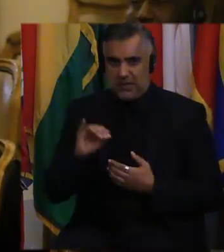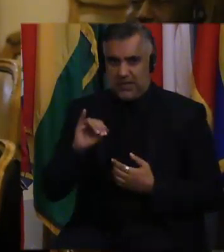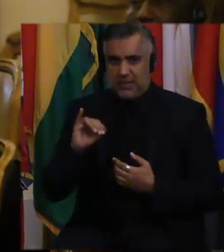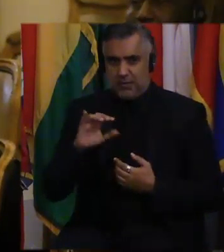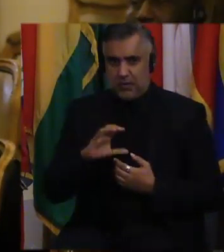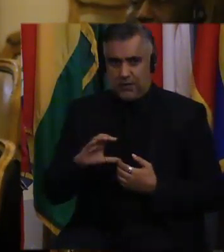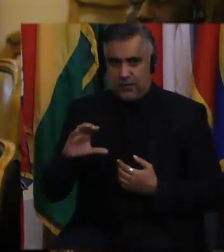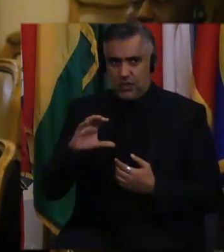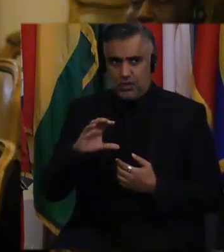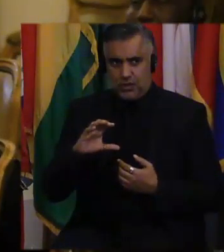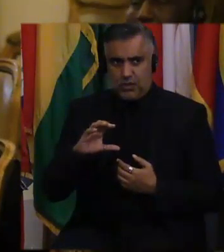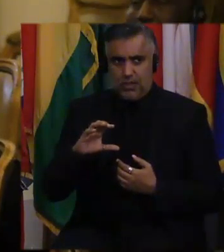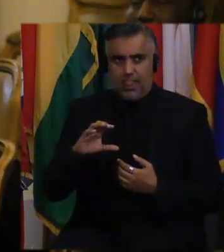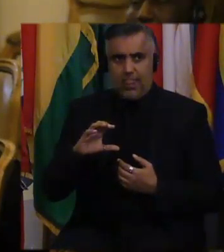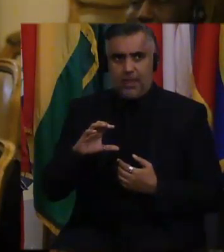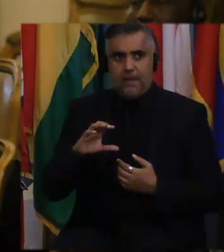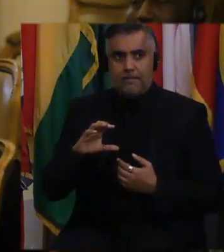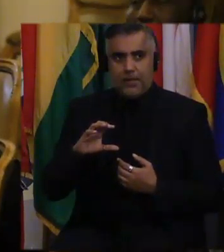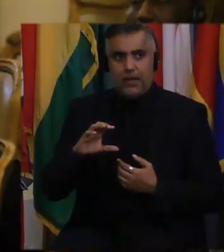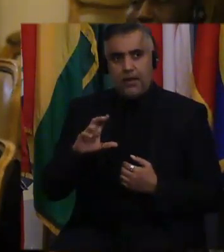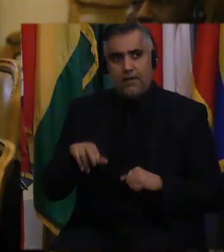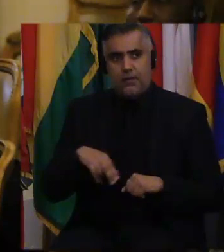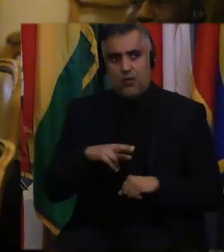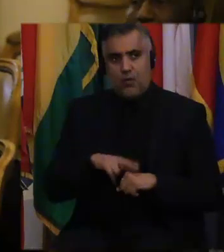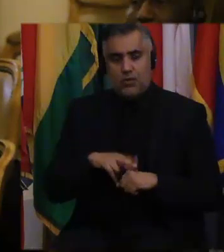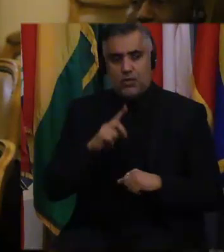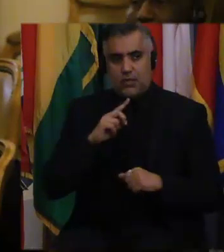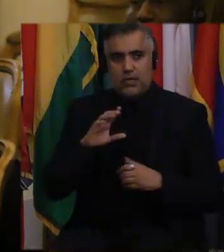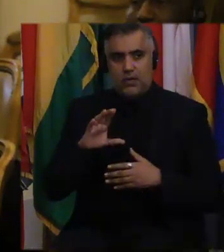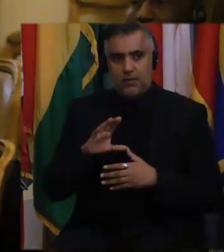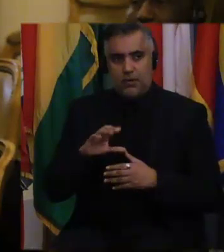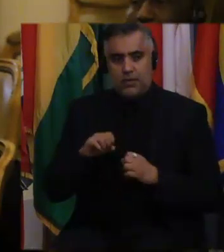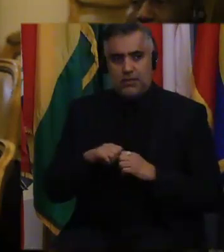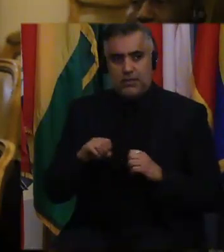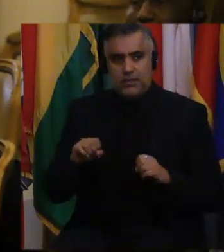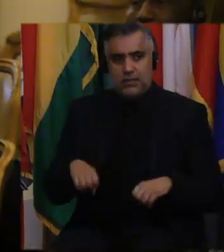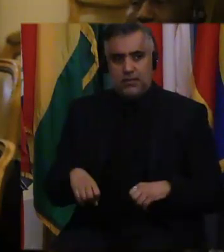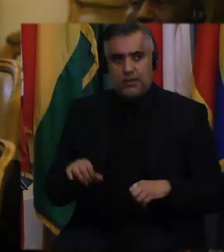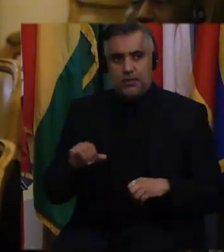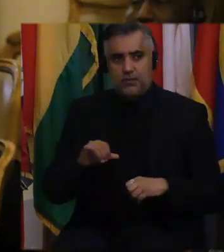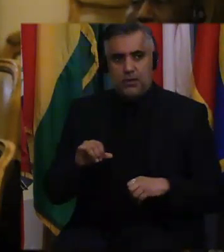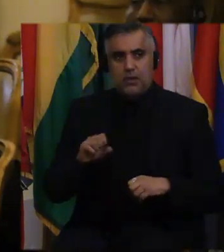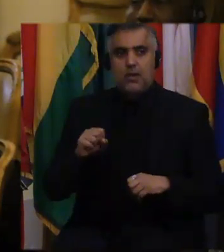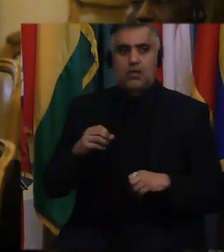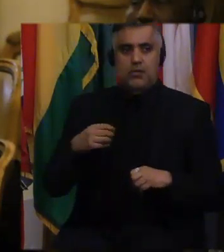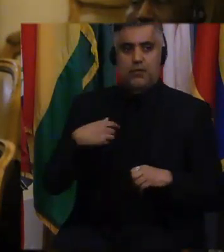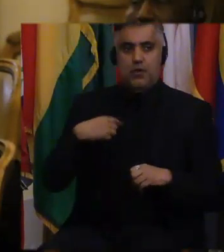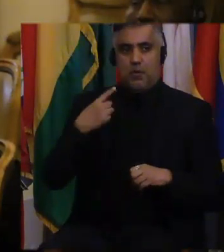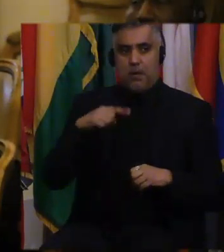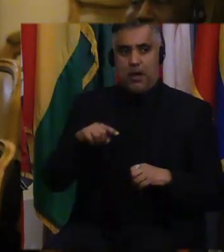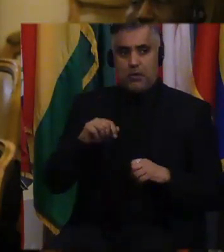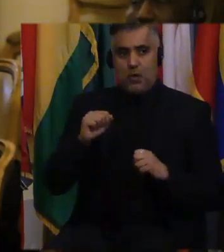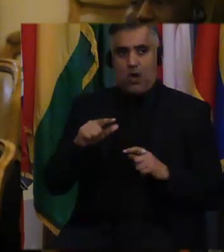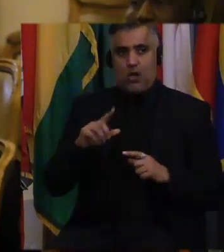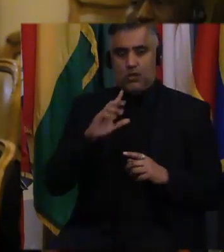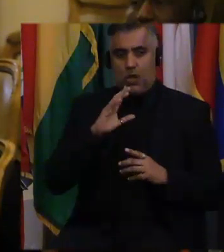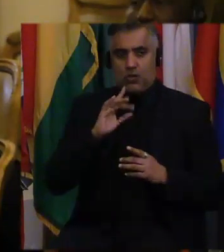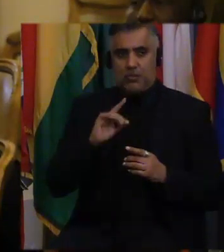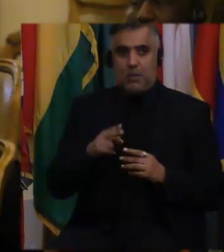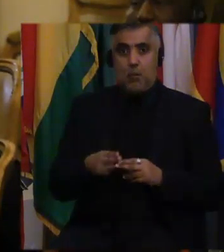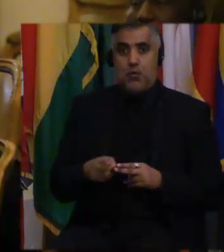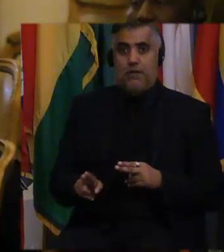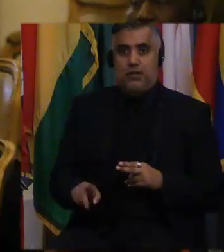Istanbul Convention and of course, in the Inter-American system as well. So if you would all just talk to me